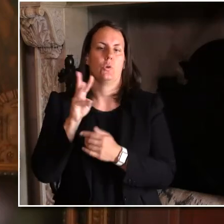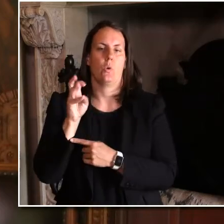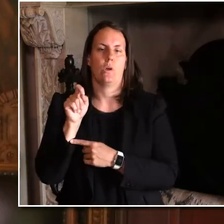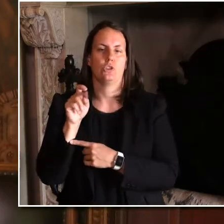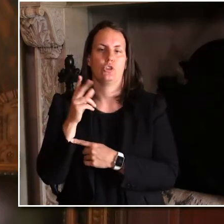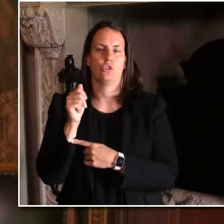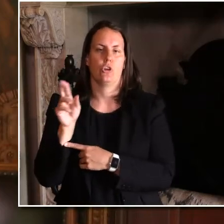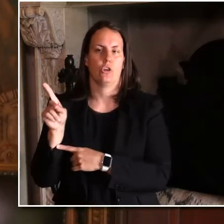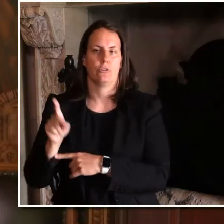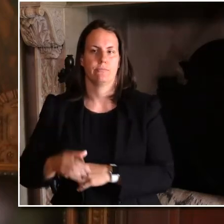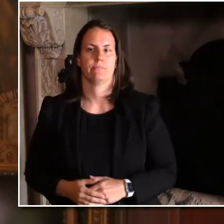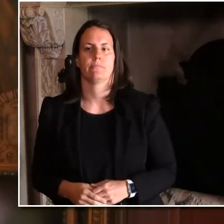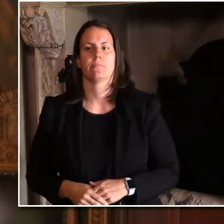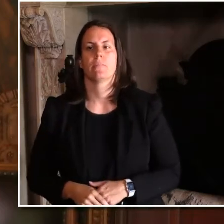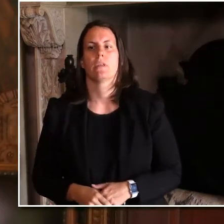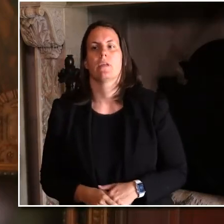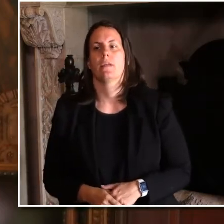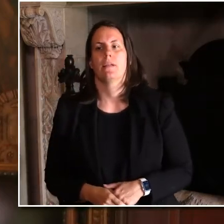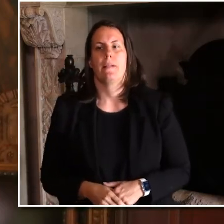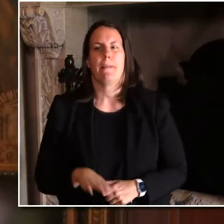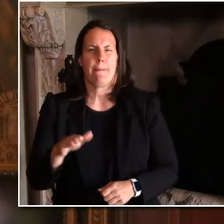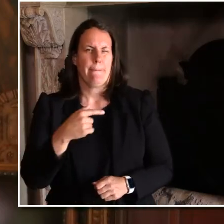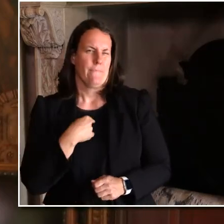have a map, and we can share this with you